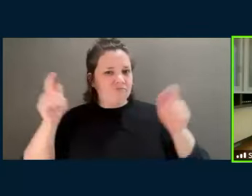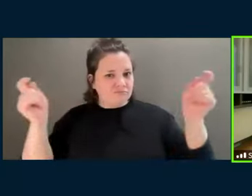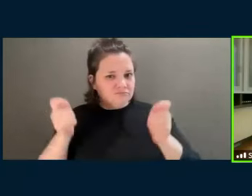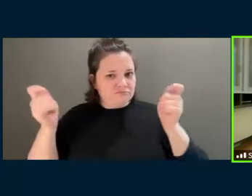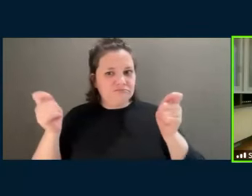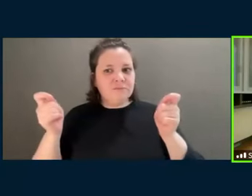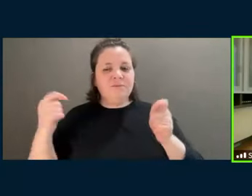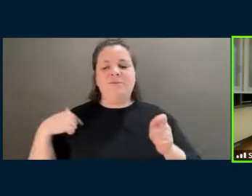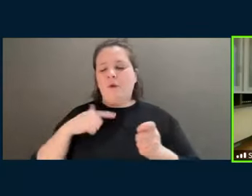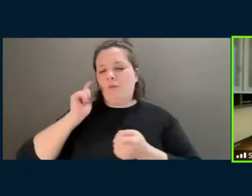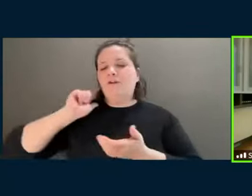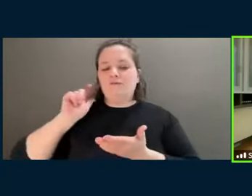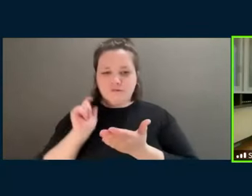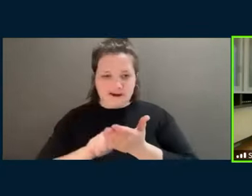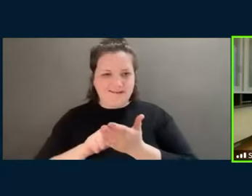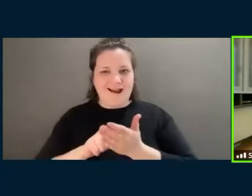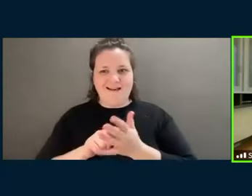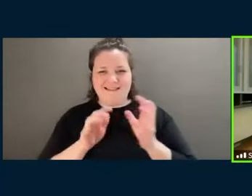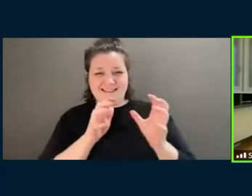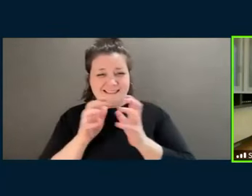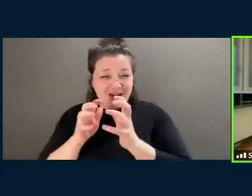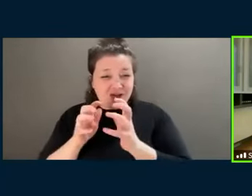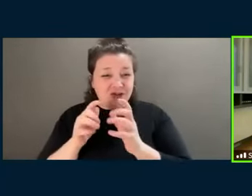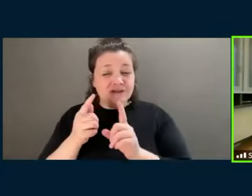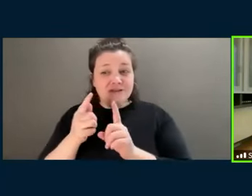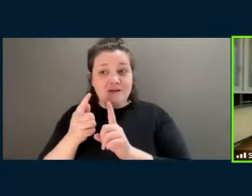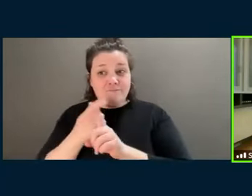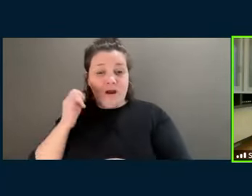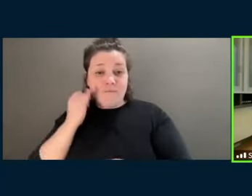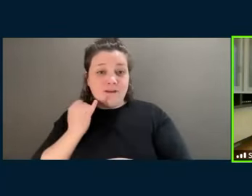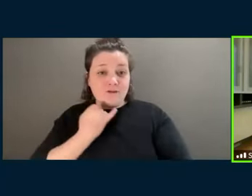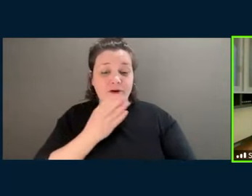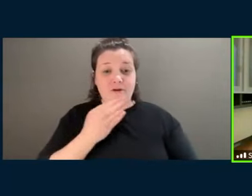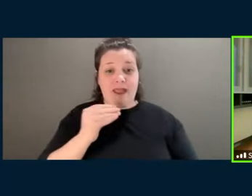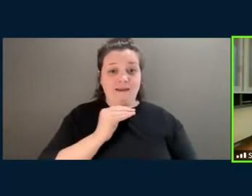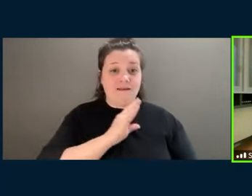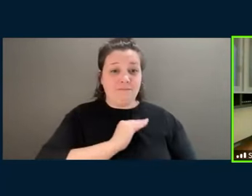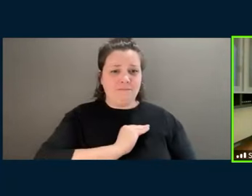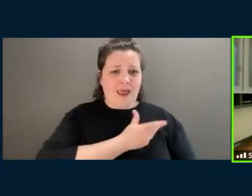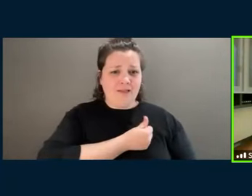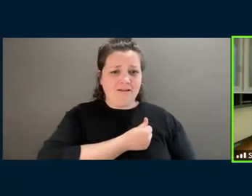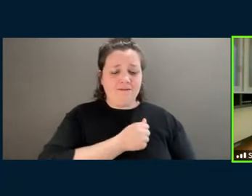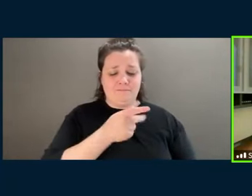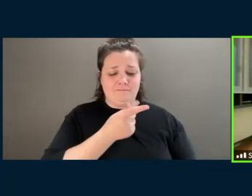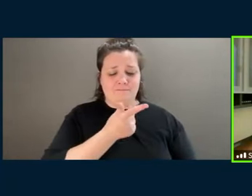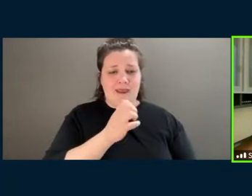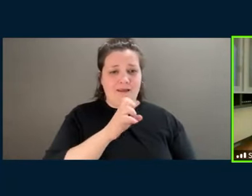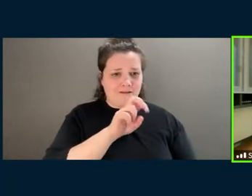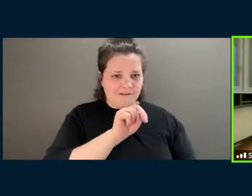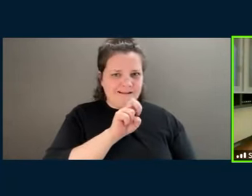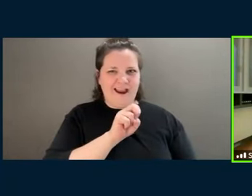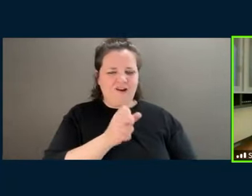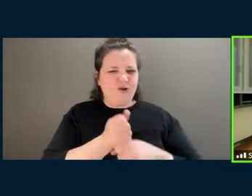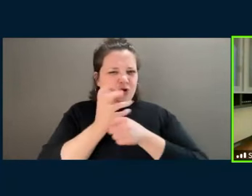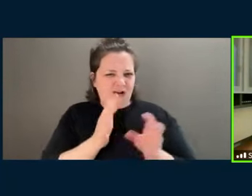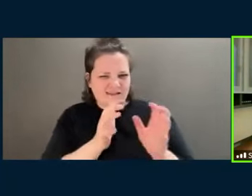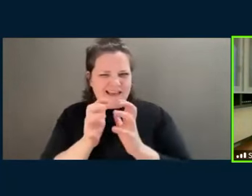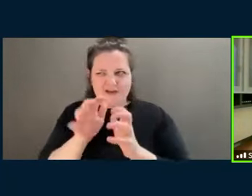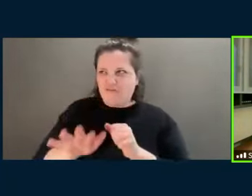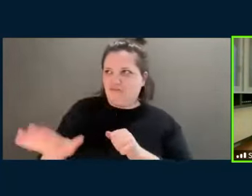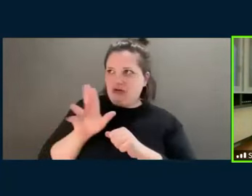facing due to tensions arising out of the conflict in Israel and Palestine. Hate against any community will not be accepted.